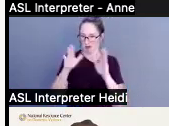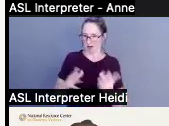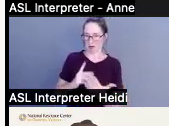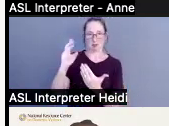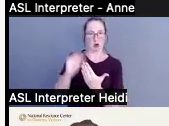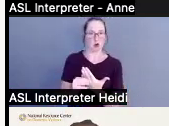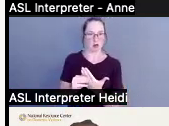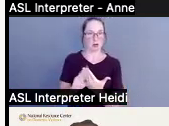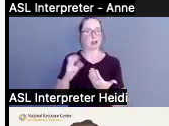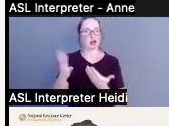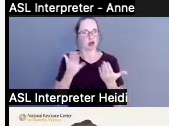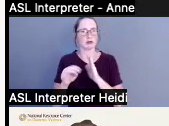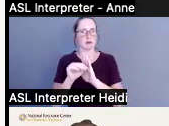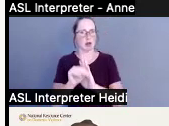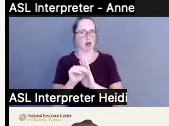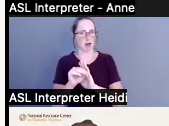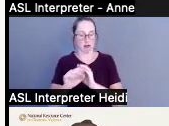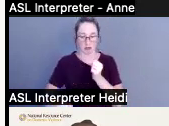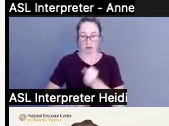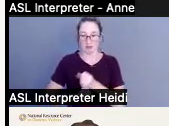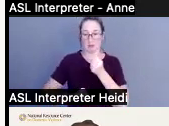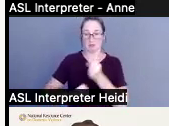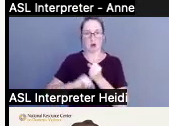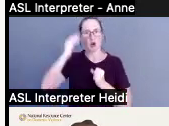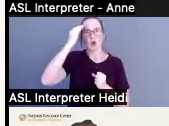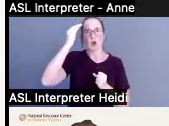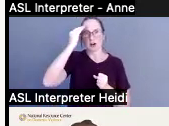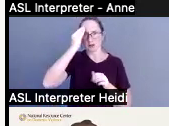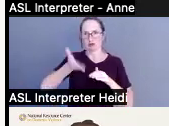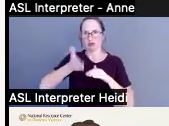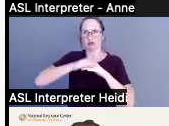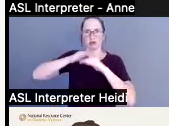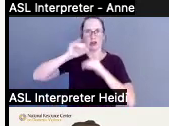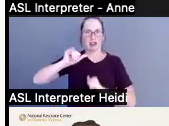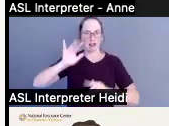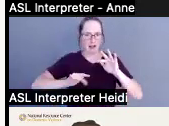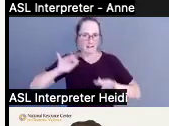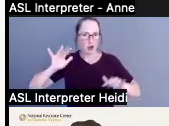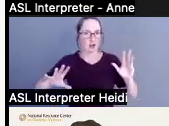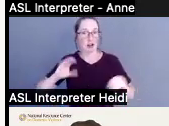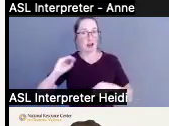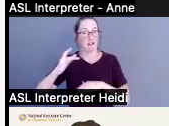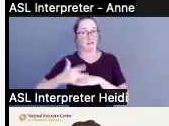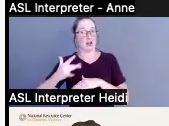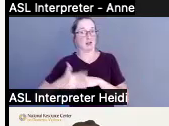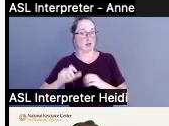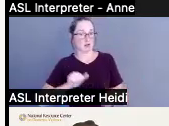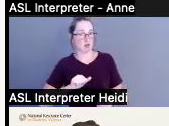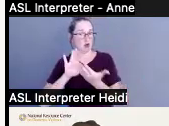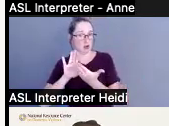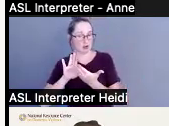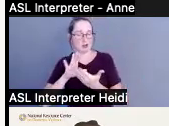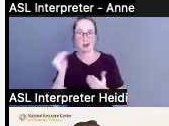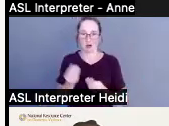programs and service models supports awareness raising of the diversity in available approaches